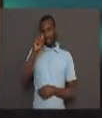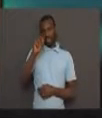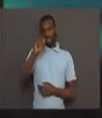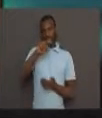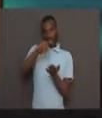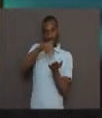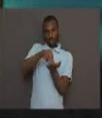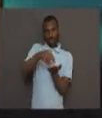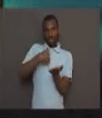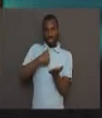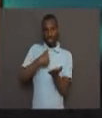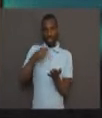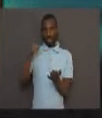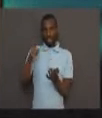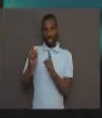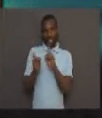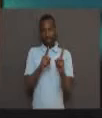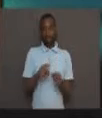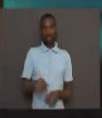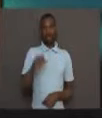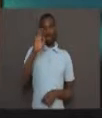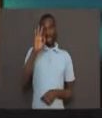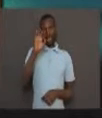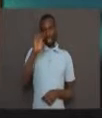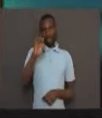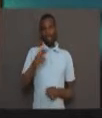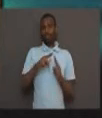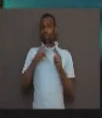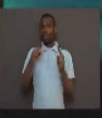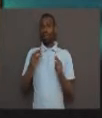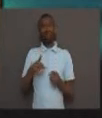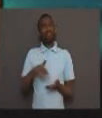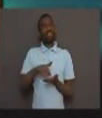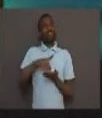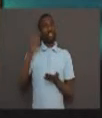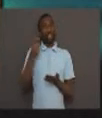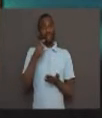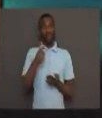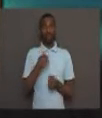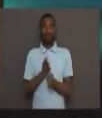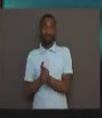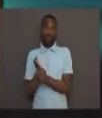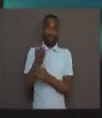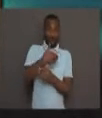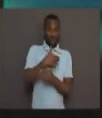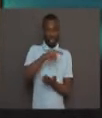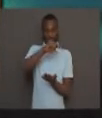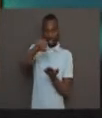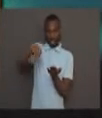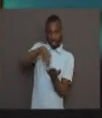neutrons. This makes iron the most efficiently bound